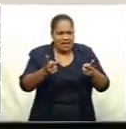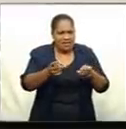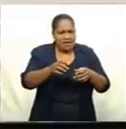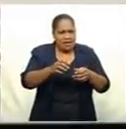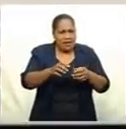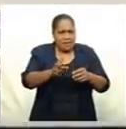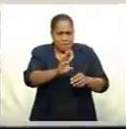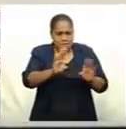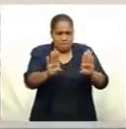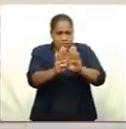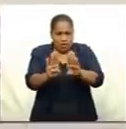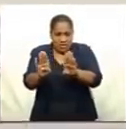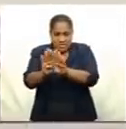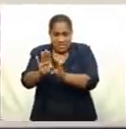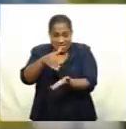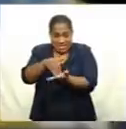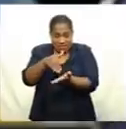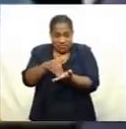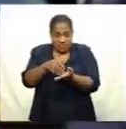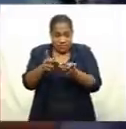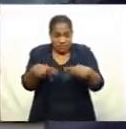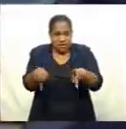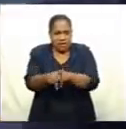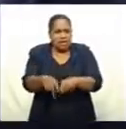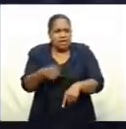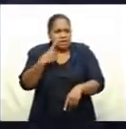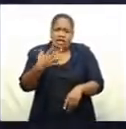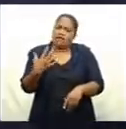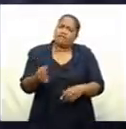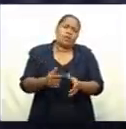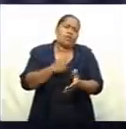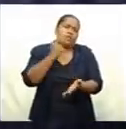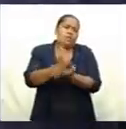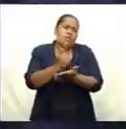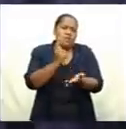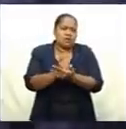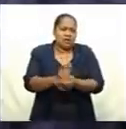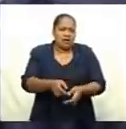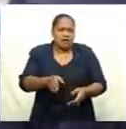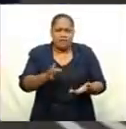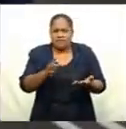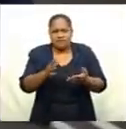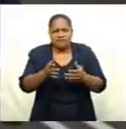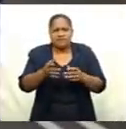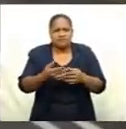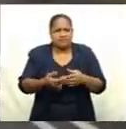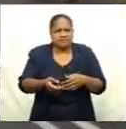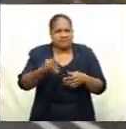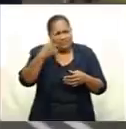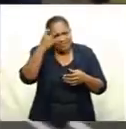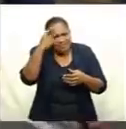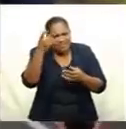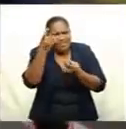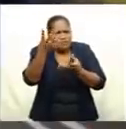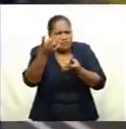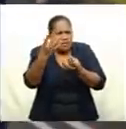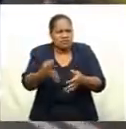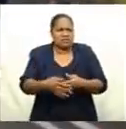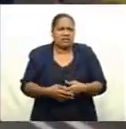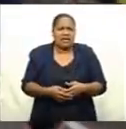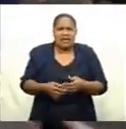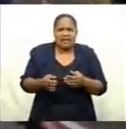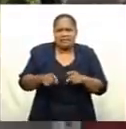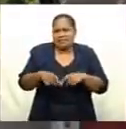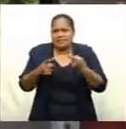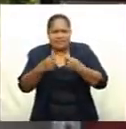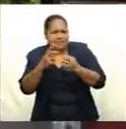Division, Seruiratu says that there have been lots of criticism and misinformation, but officers must rise above and keep up the good